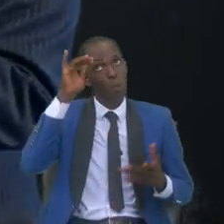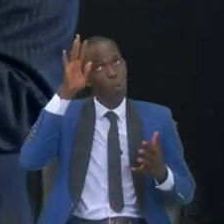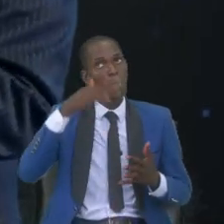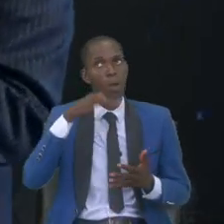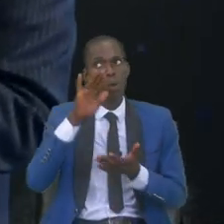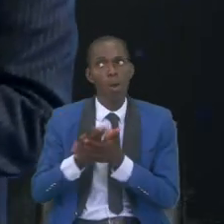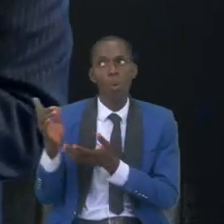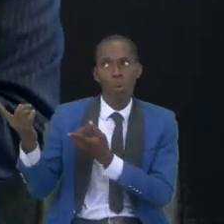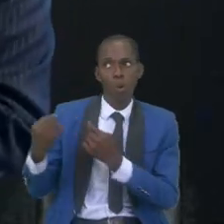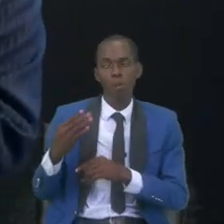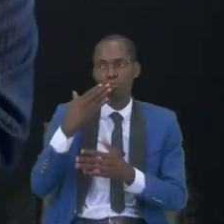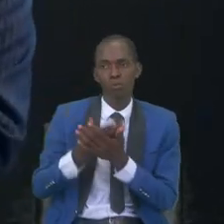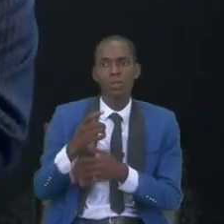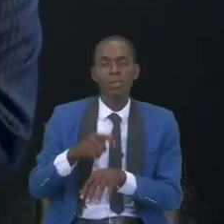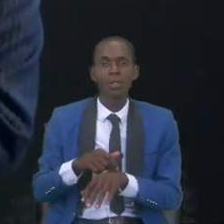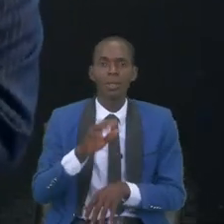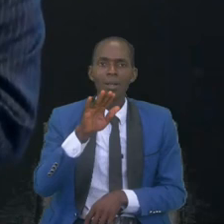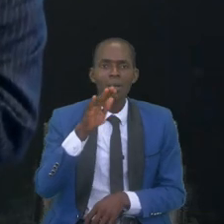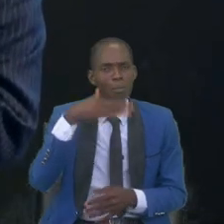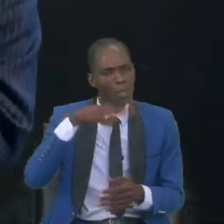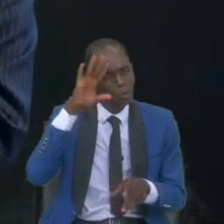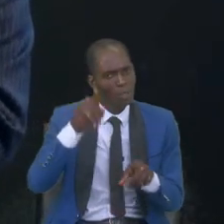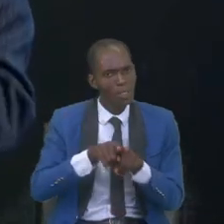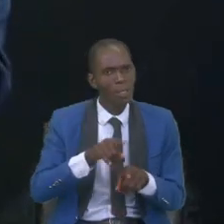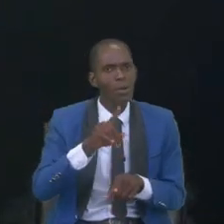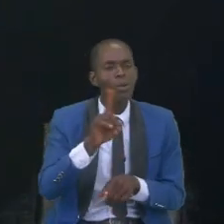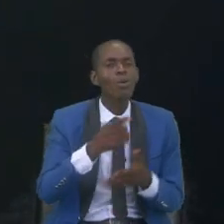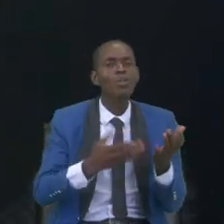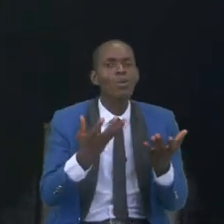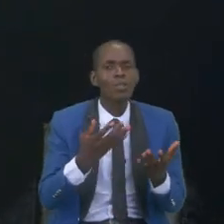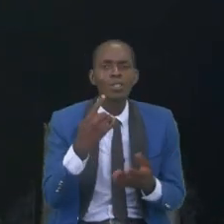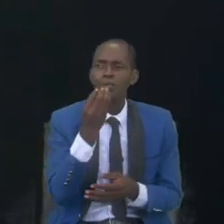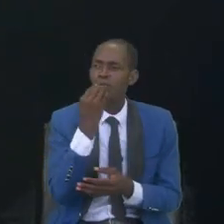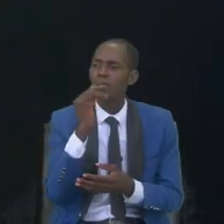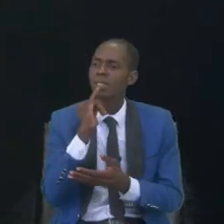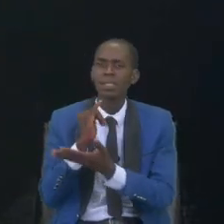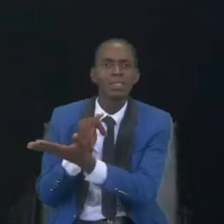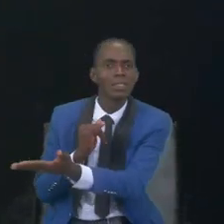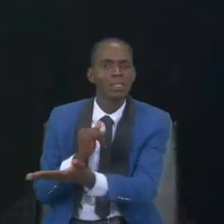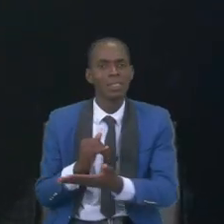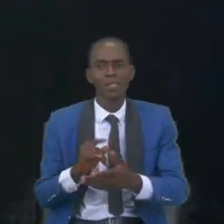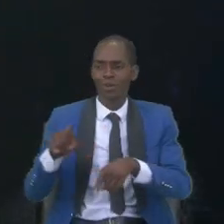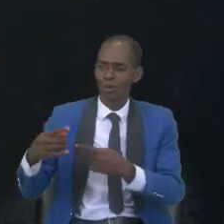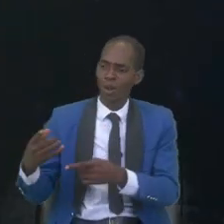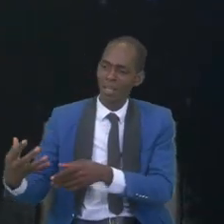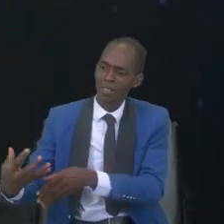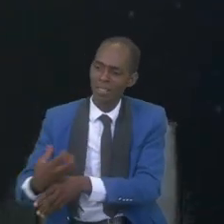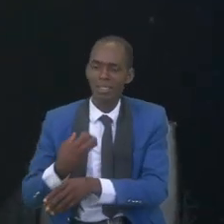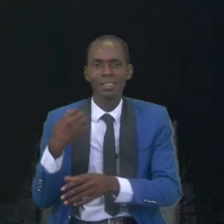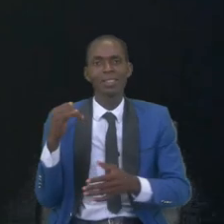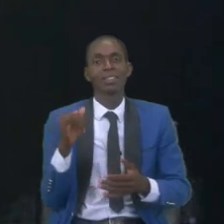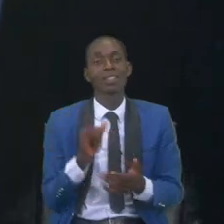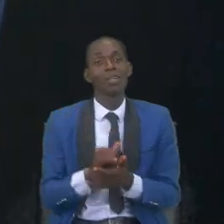brother, that's the fridge. My brother, that's what you should think. You know how to take that. You know you can do that. But because you've given